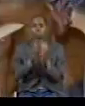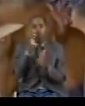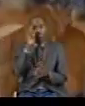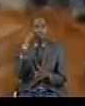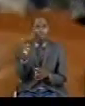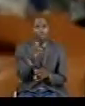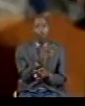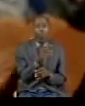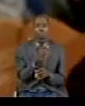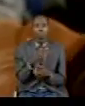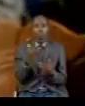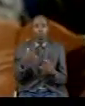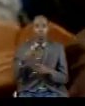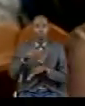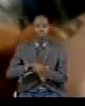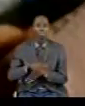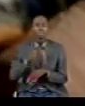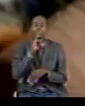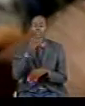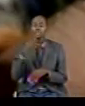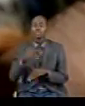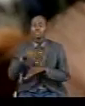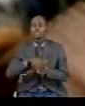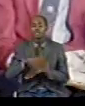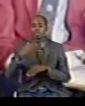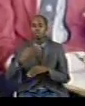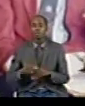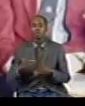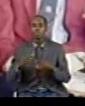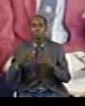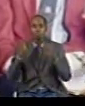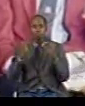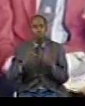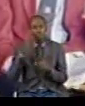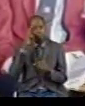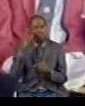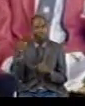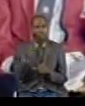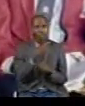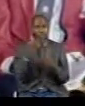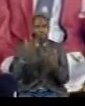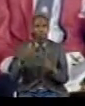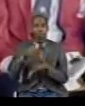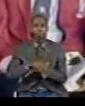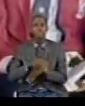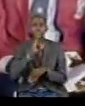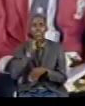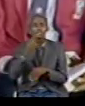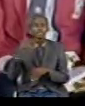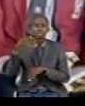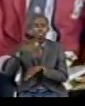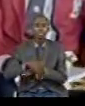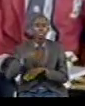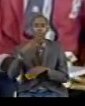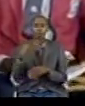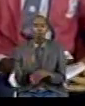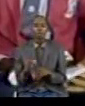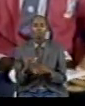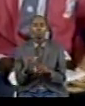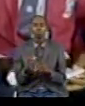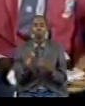Tonight is the night of power for you, fear not. Tonight is the night of celebration of